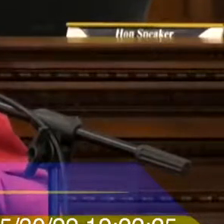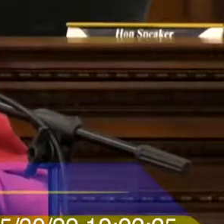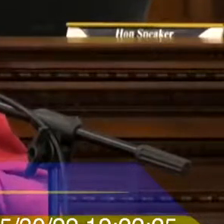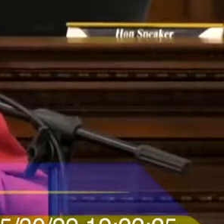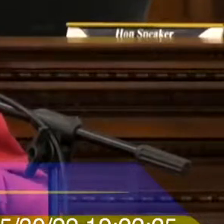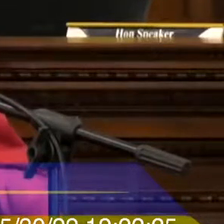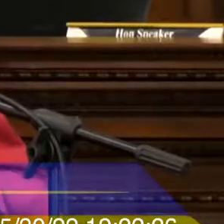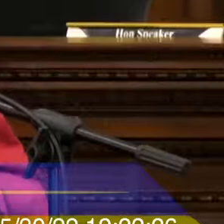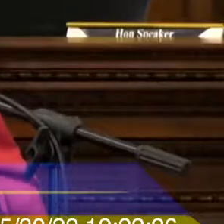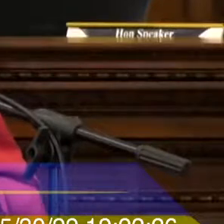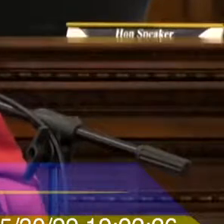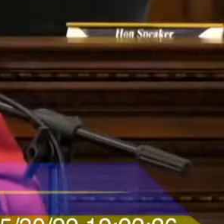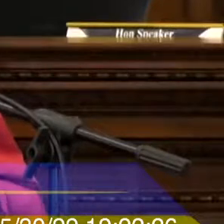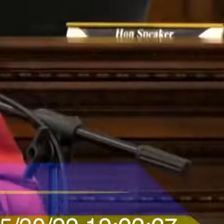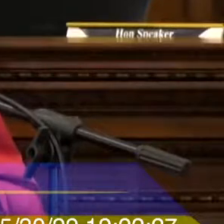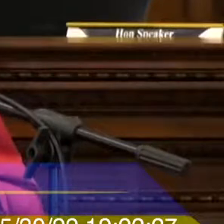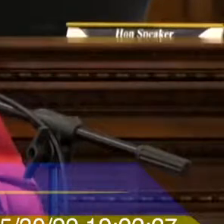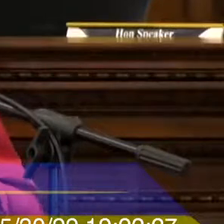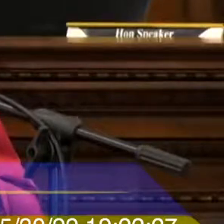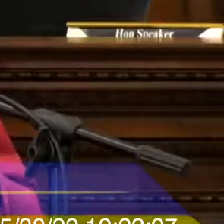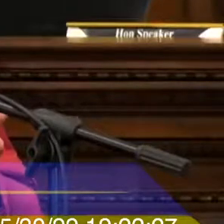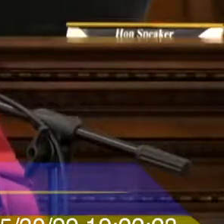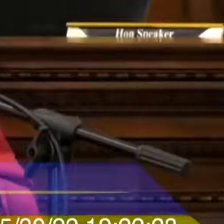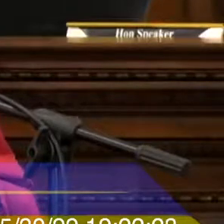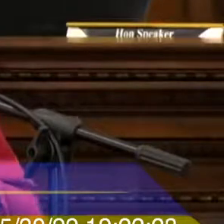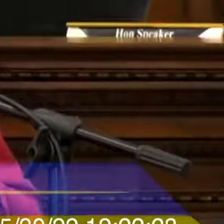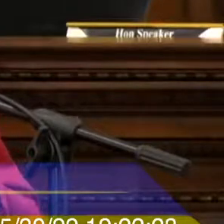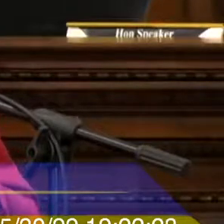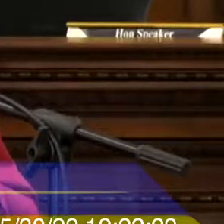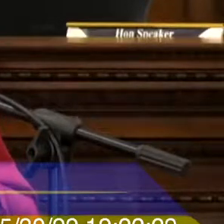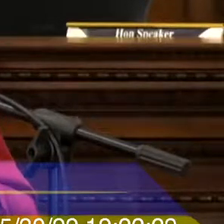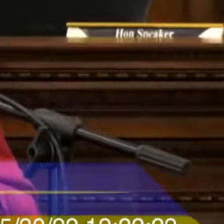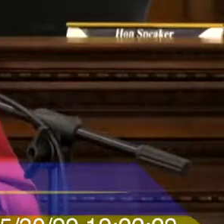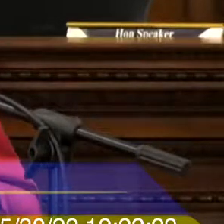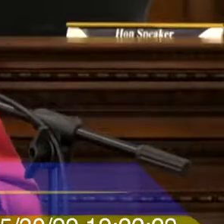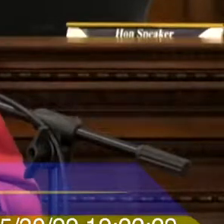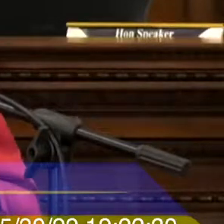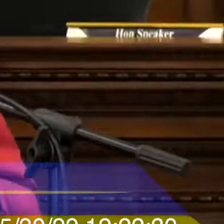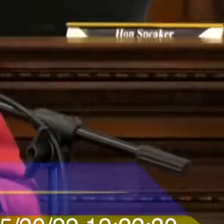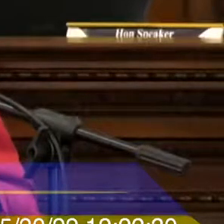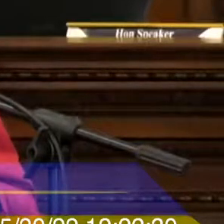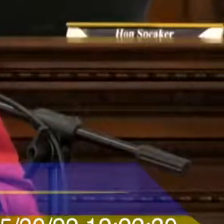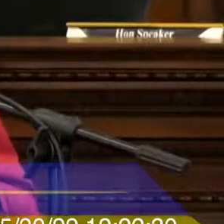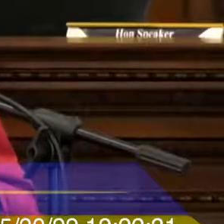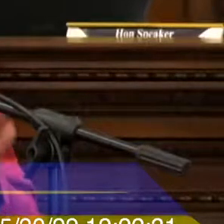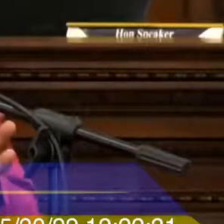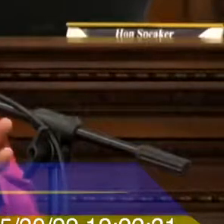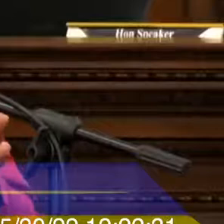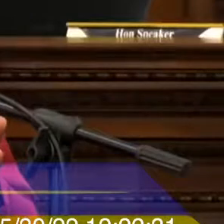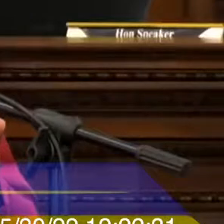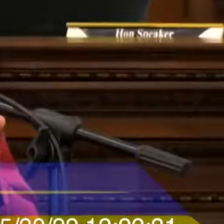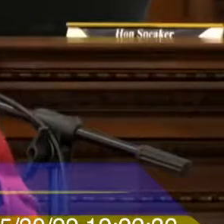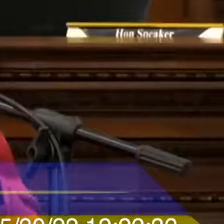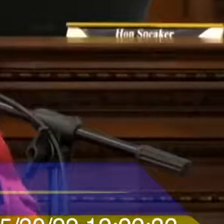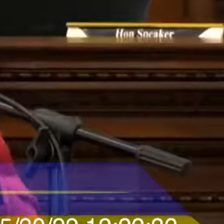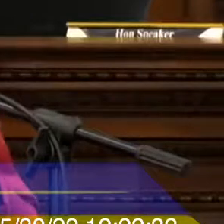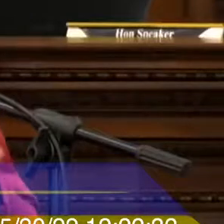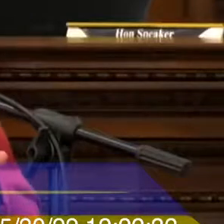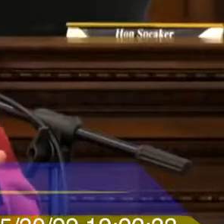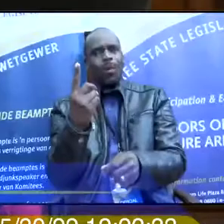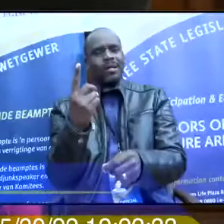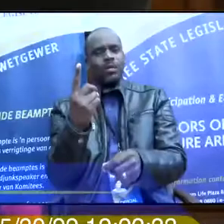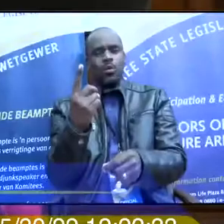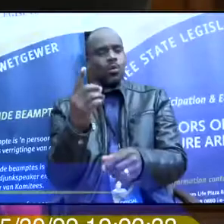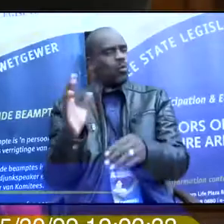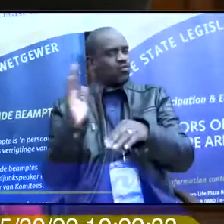when former model c schools if you have 30 learners in your class that's too much the average amount of